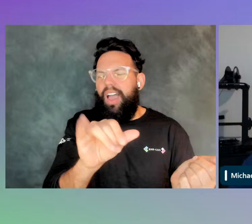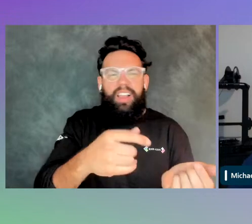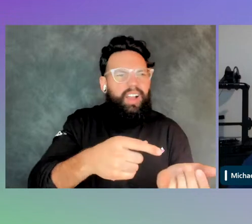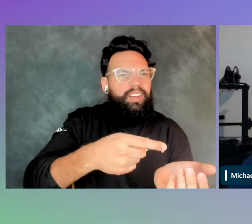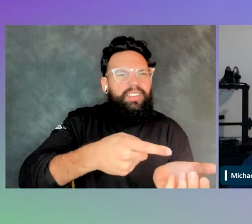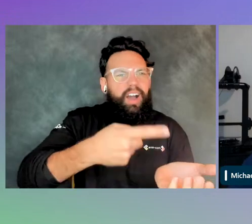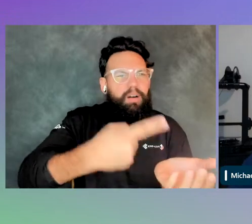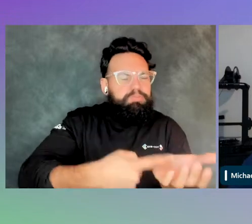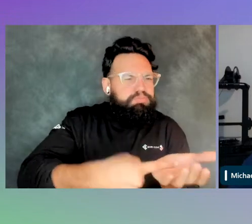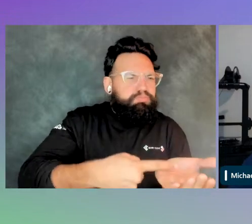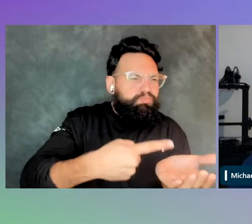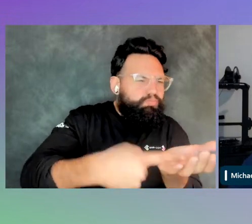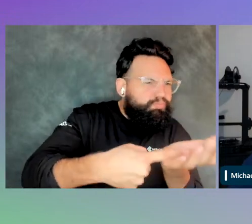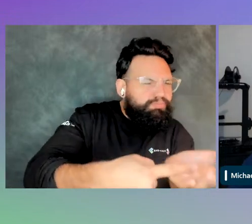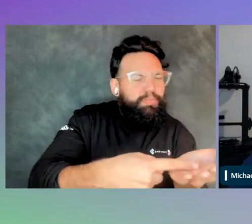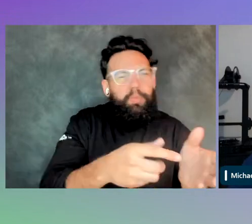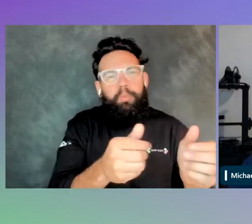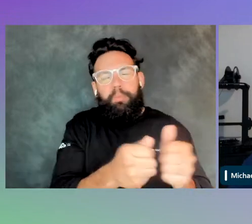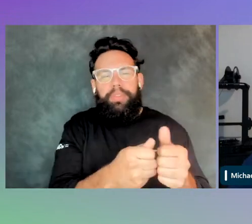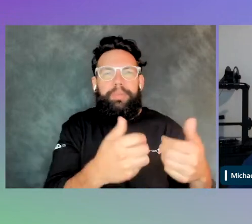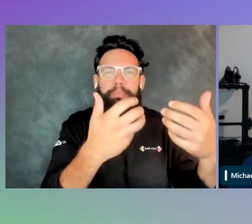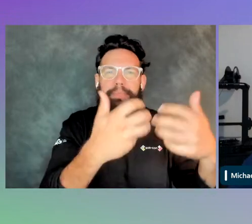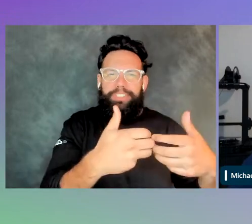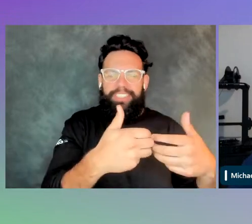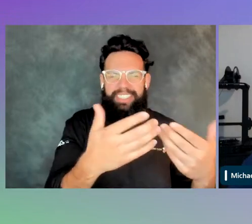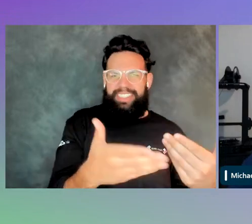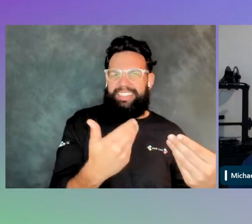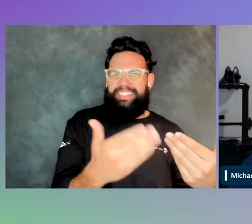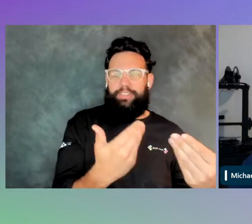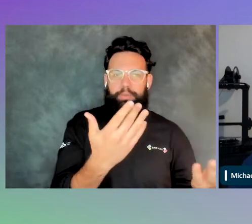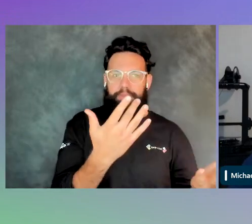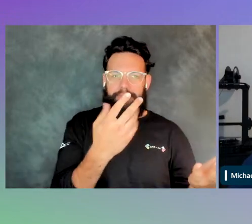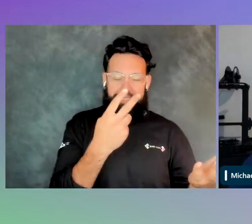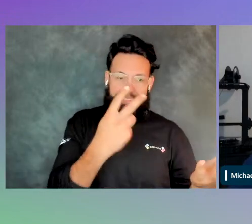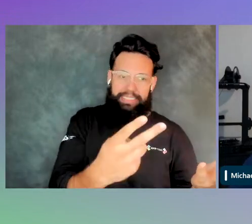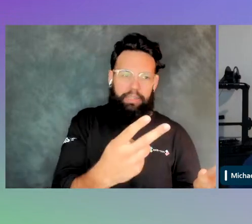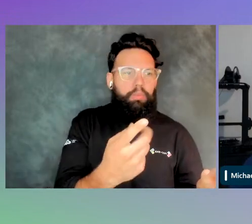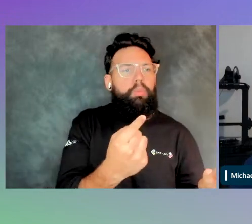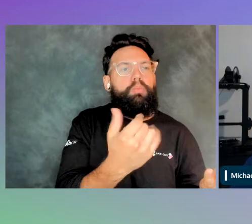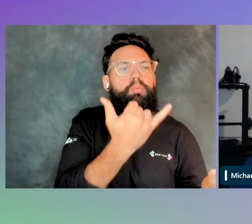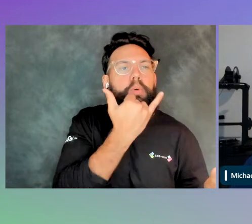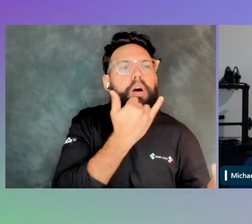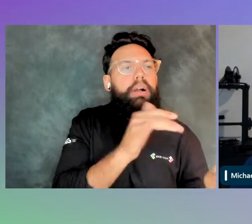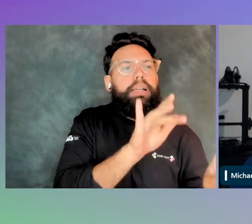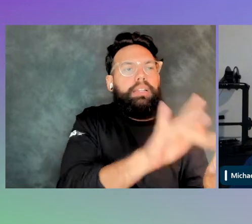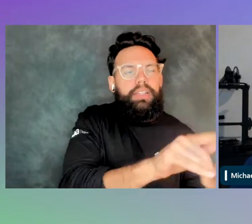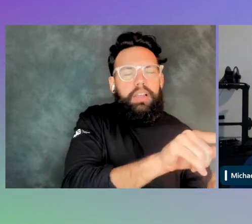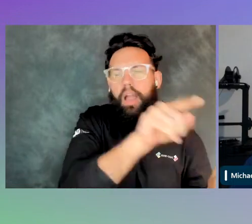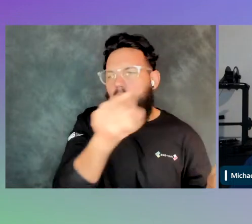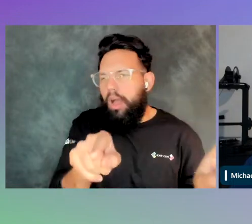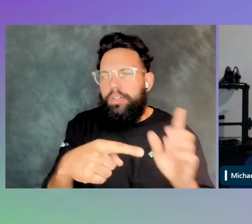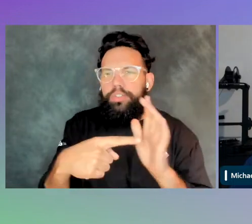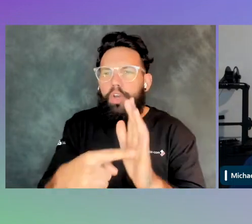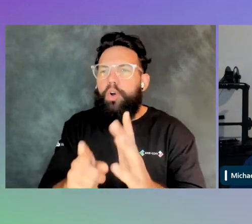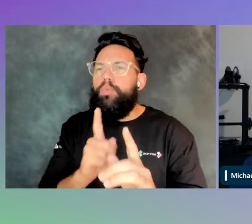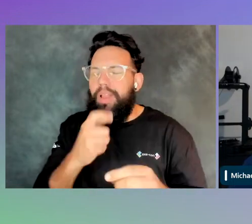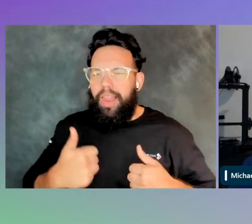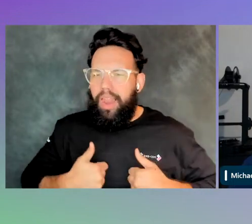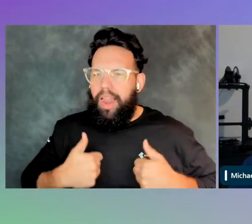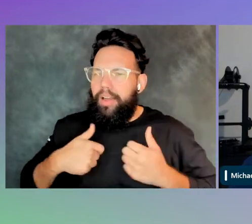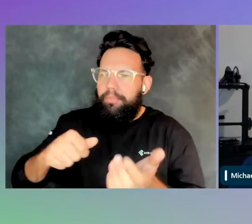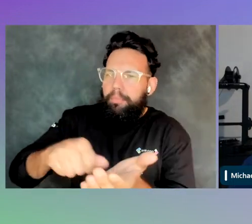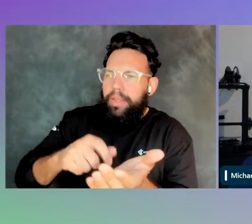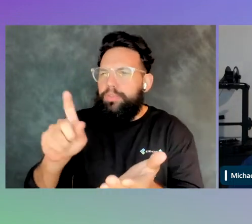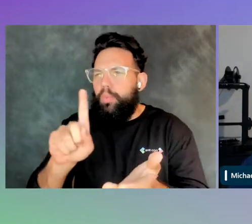to show the elements, click on them, act on them, and do that during a live session.